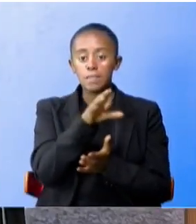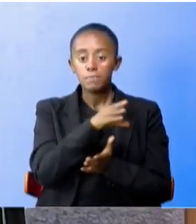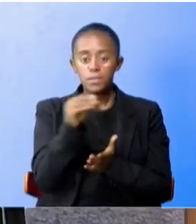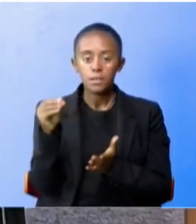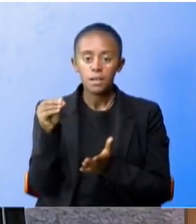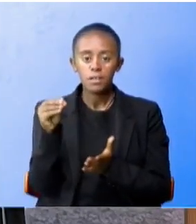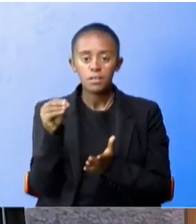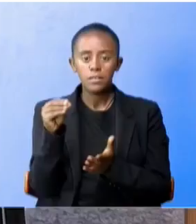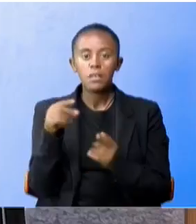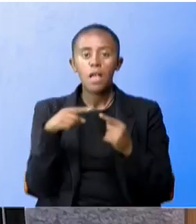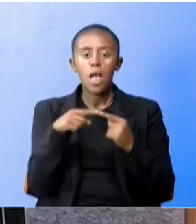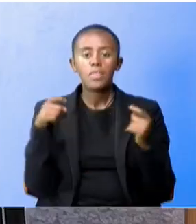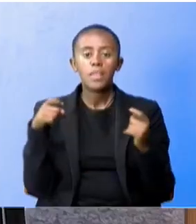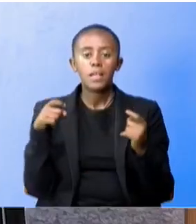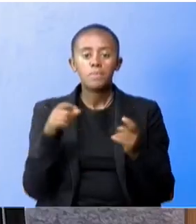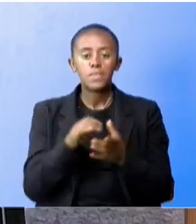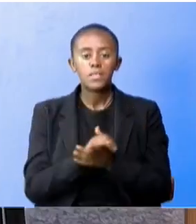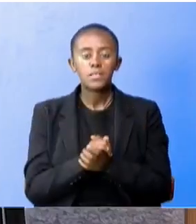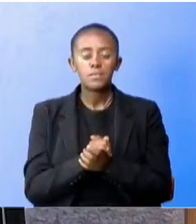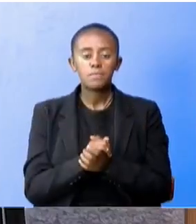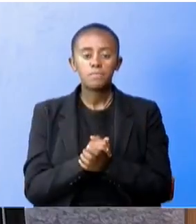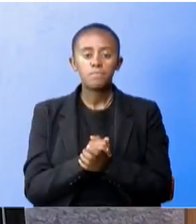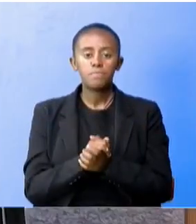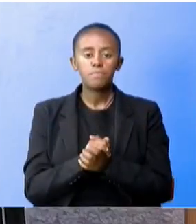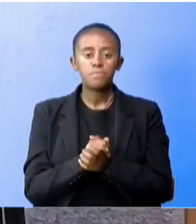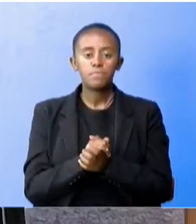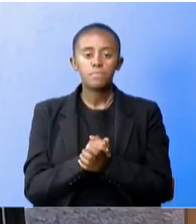and antonyms.